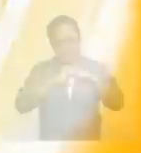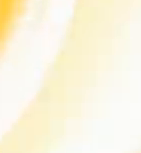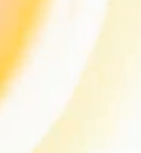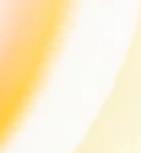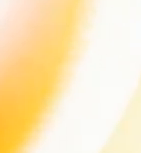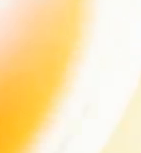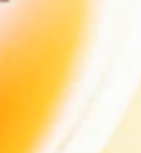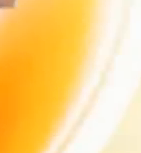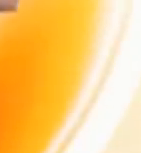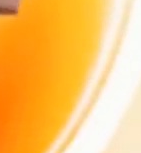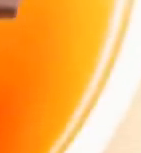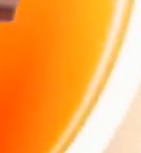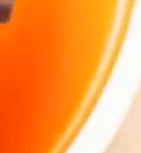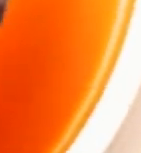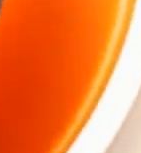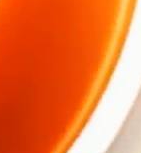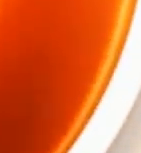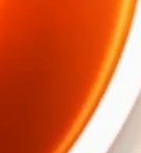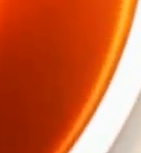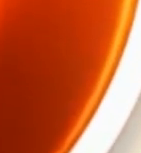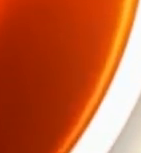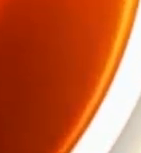Sport.